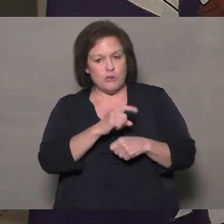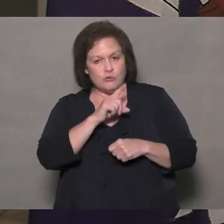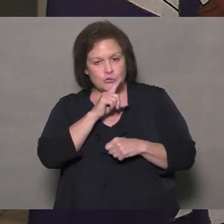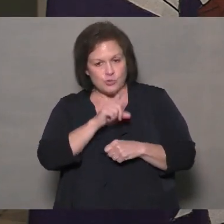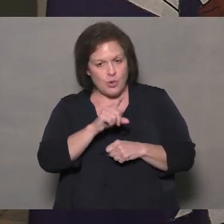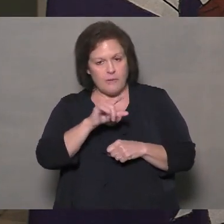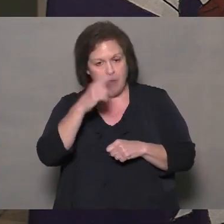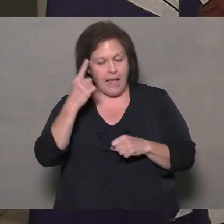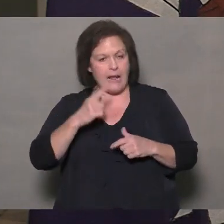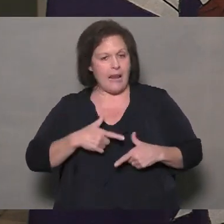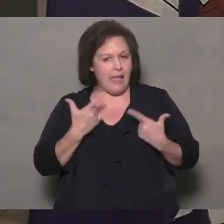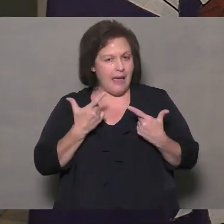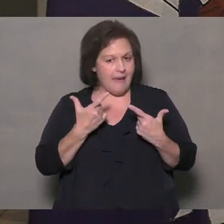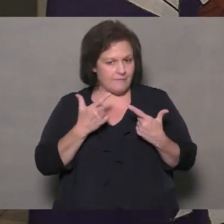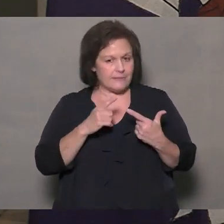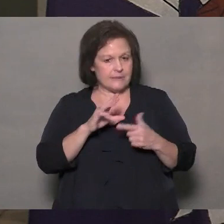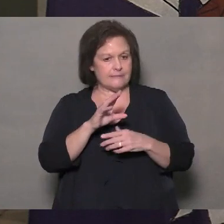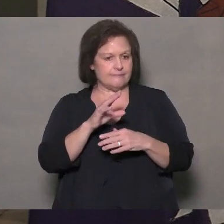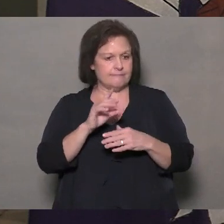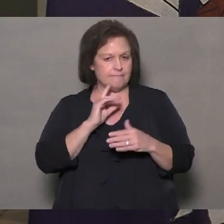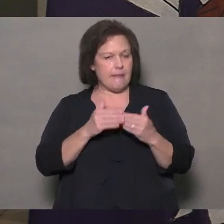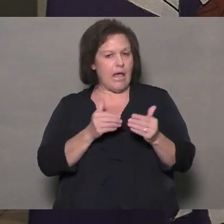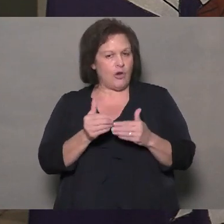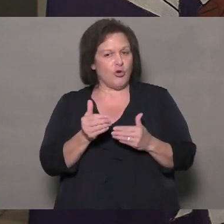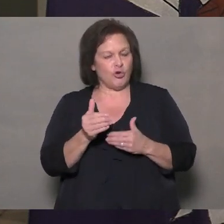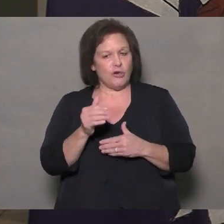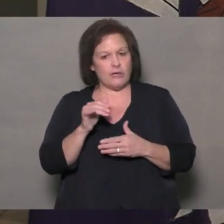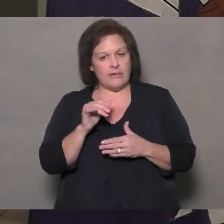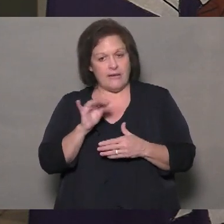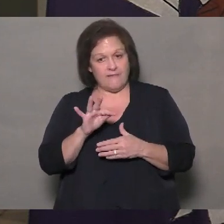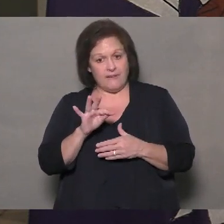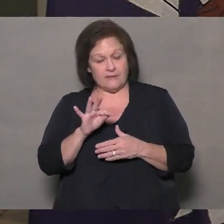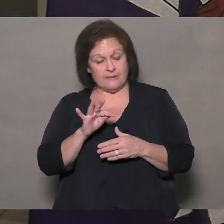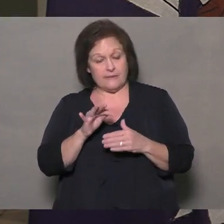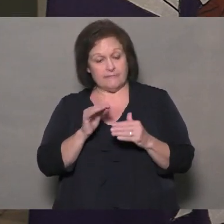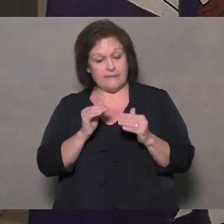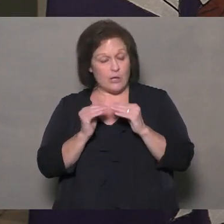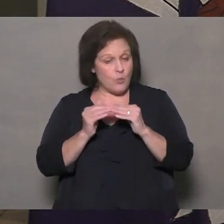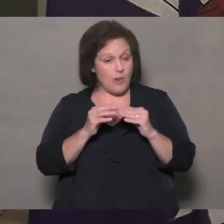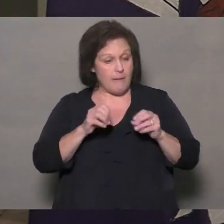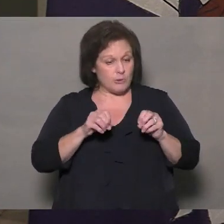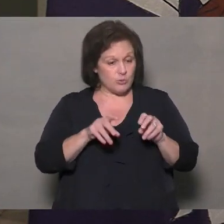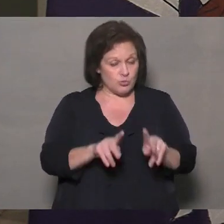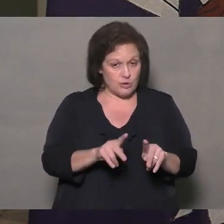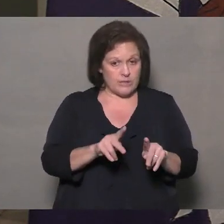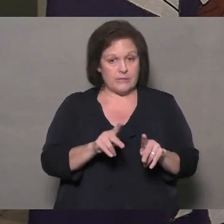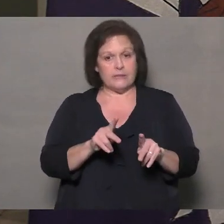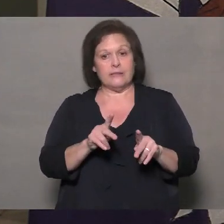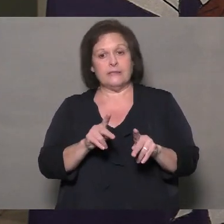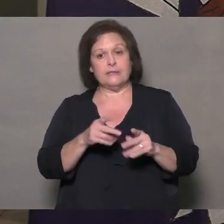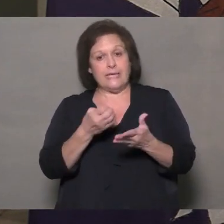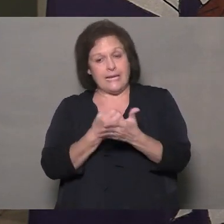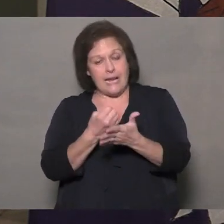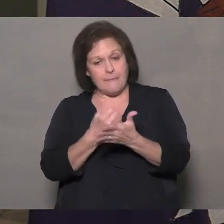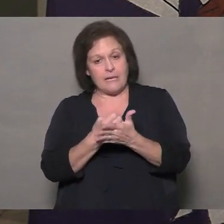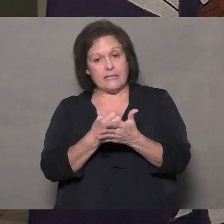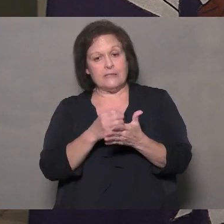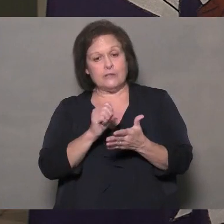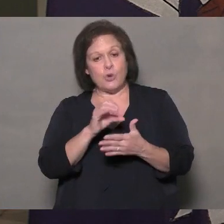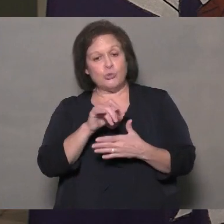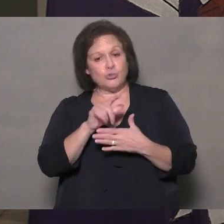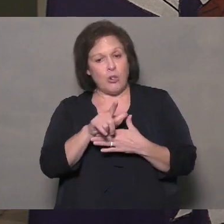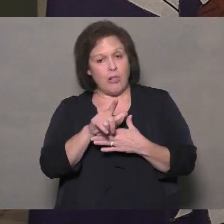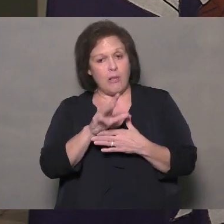that Black lives matter. When it comes to equal opportunity and to economic and social